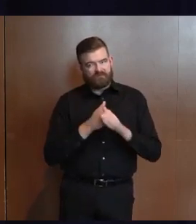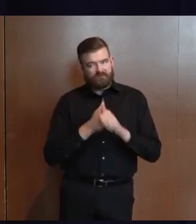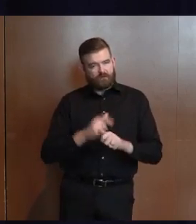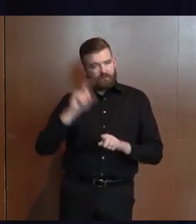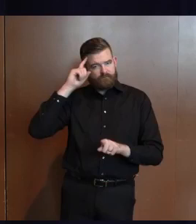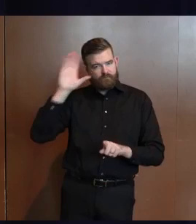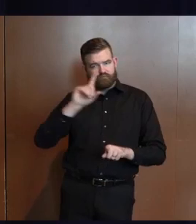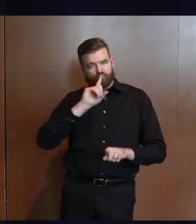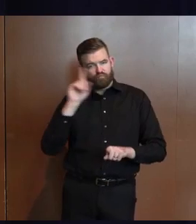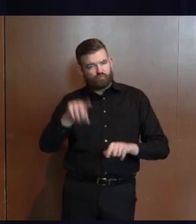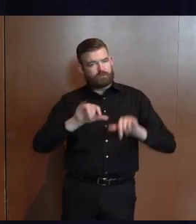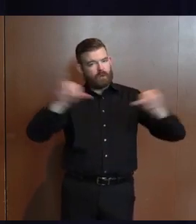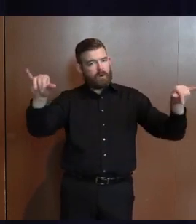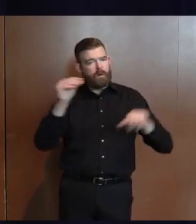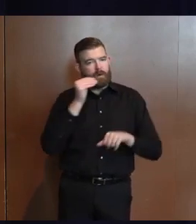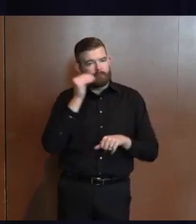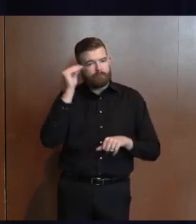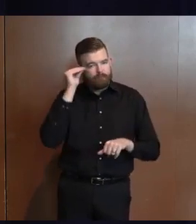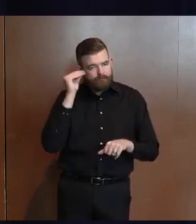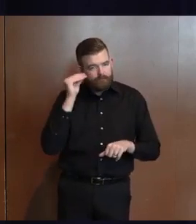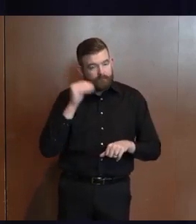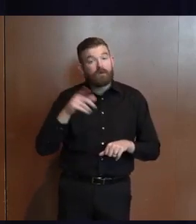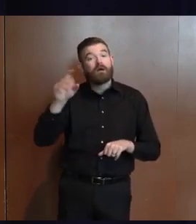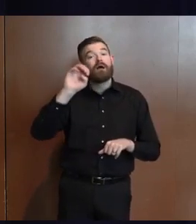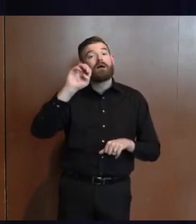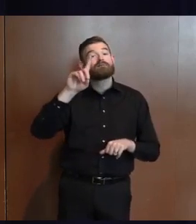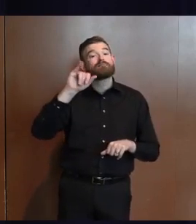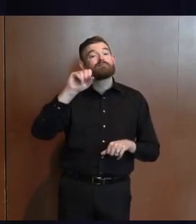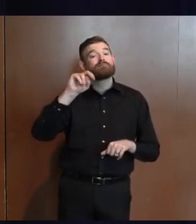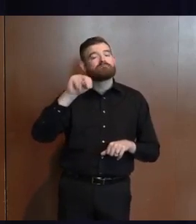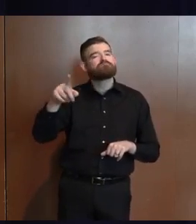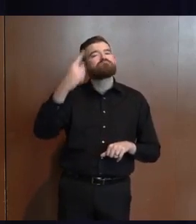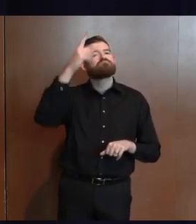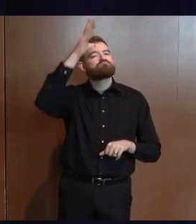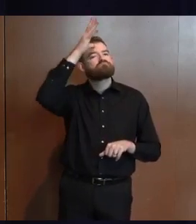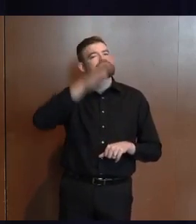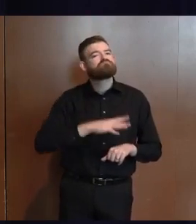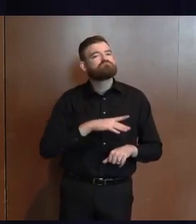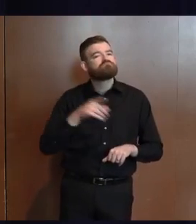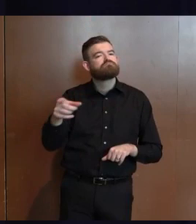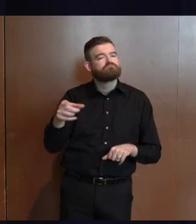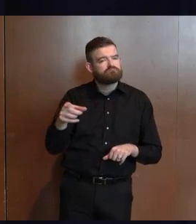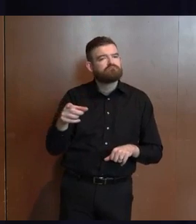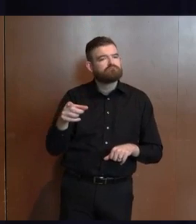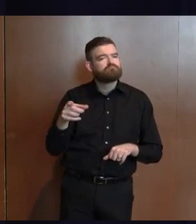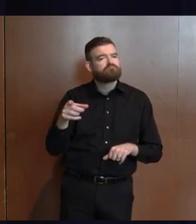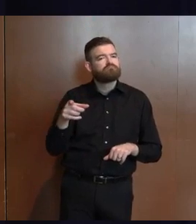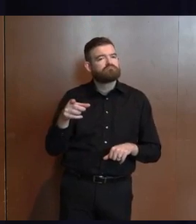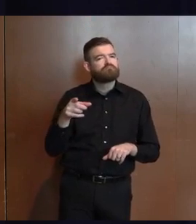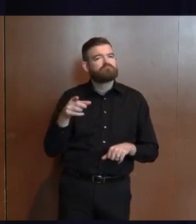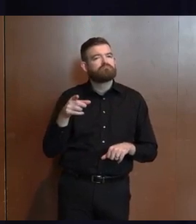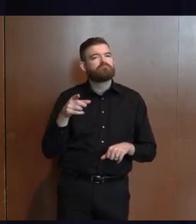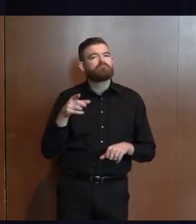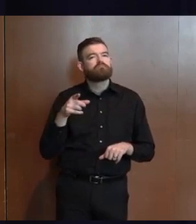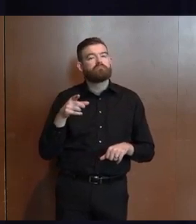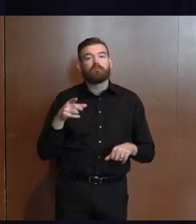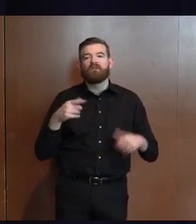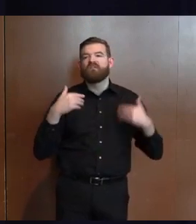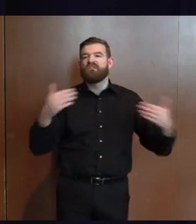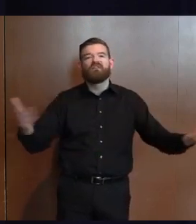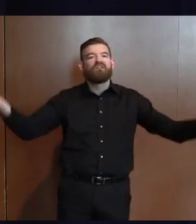Also, in Edison last night, there was a gentleman operating an in-person auction. He was verbally